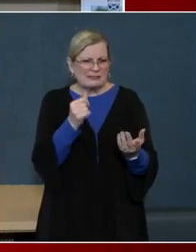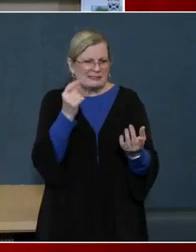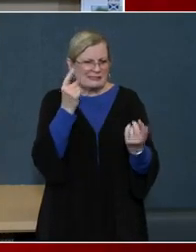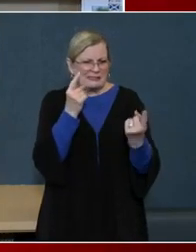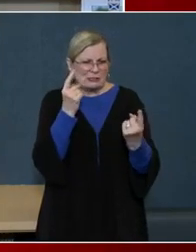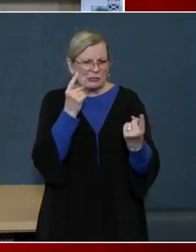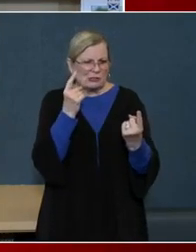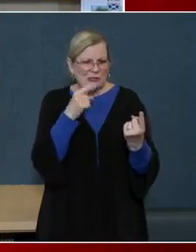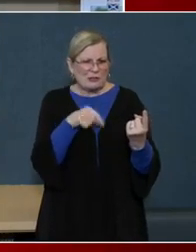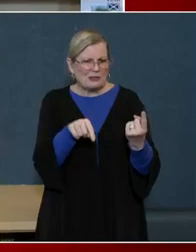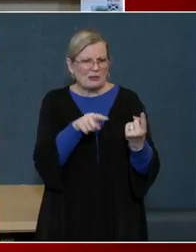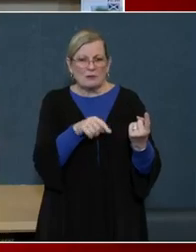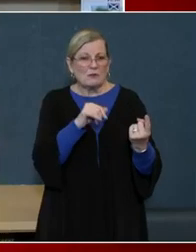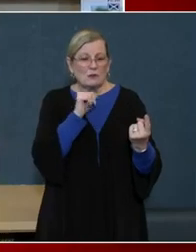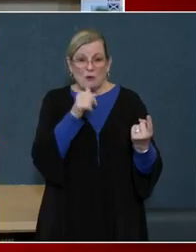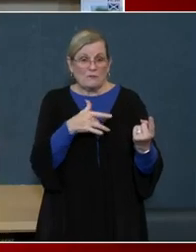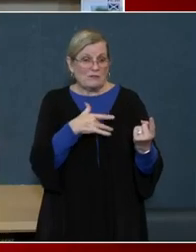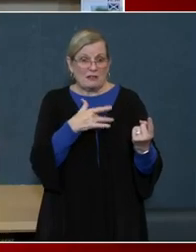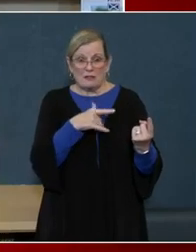So